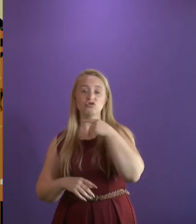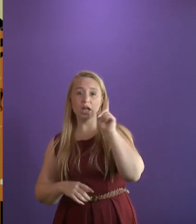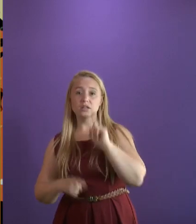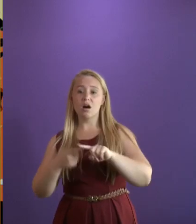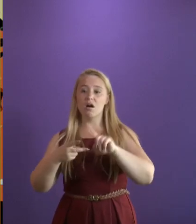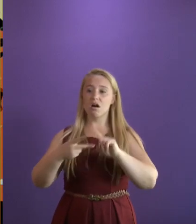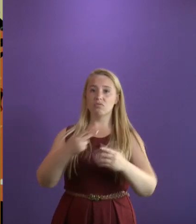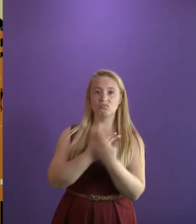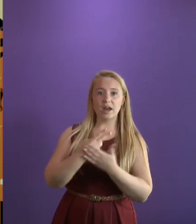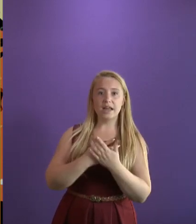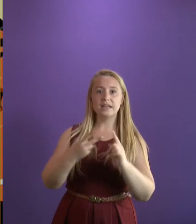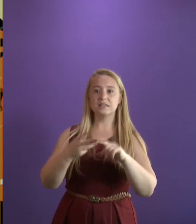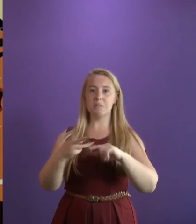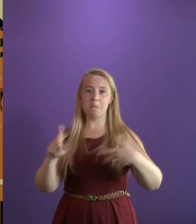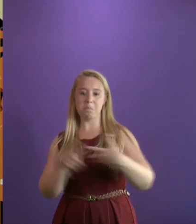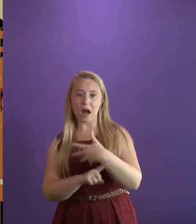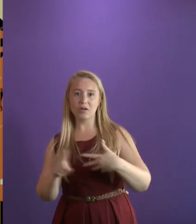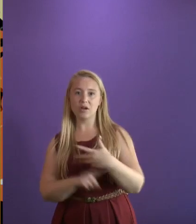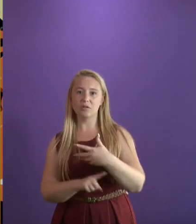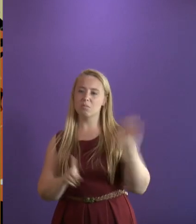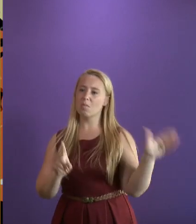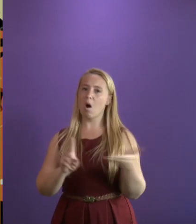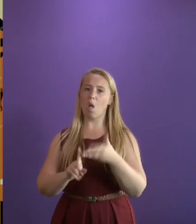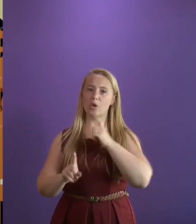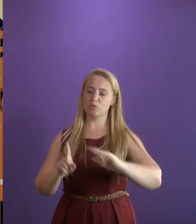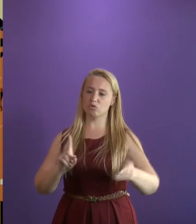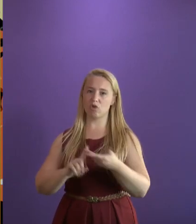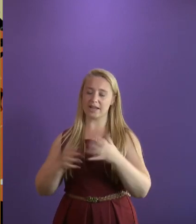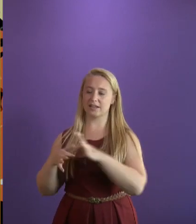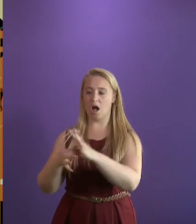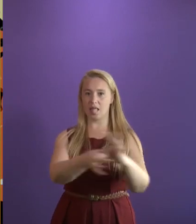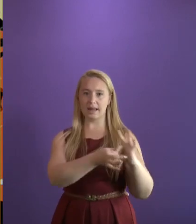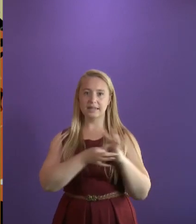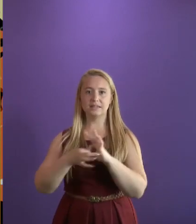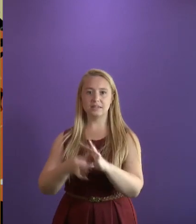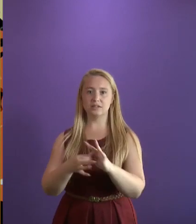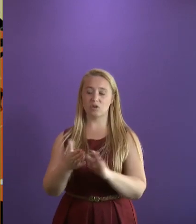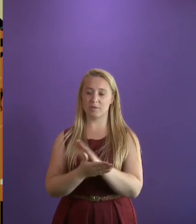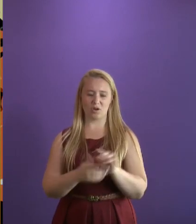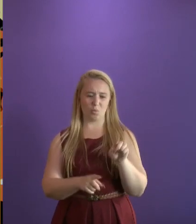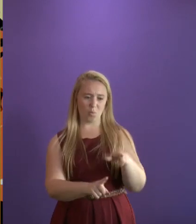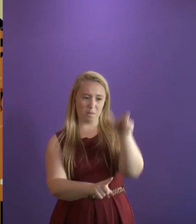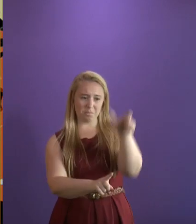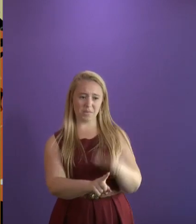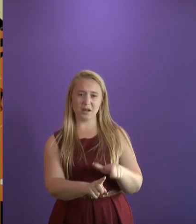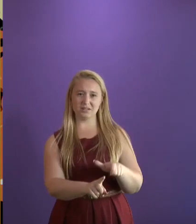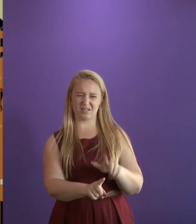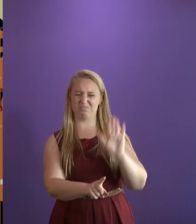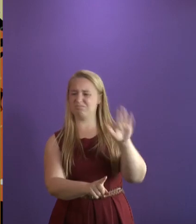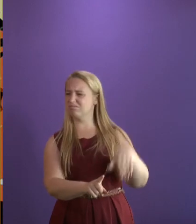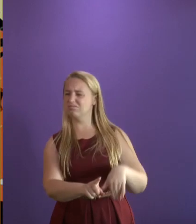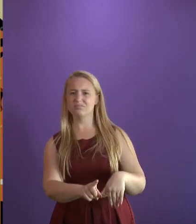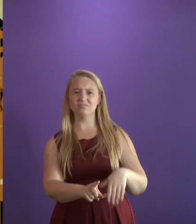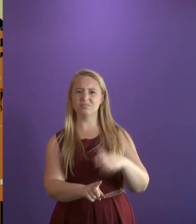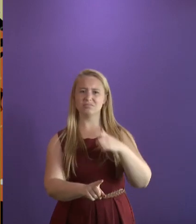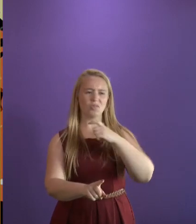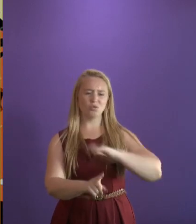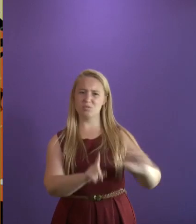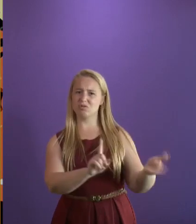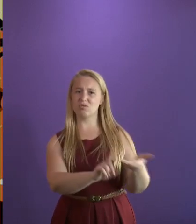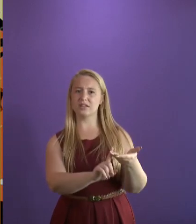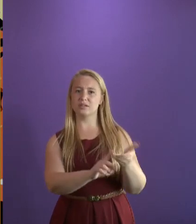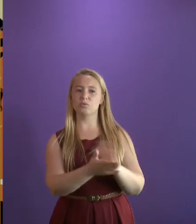also interrelated and interdependent. That means that the failure to realise even one person's human rights can prevent or hinder the